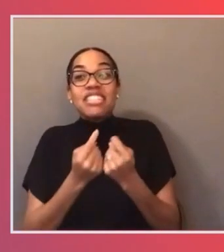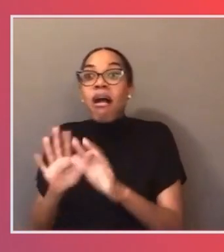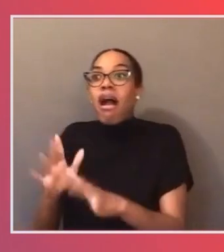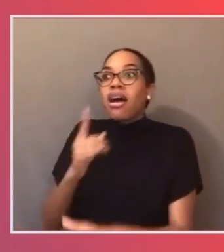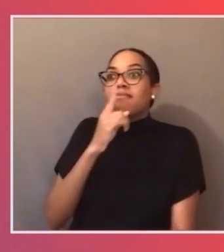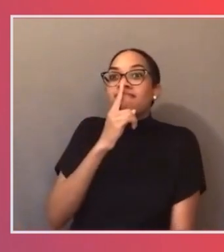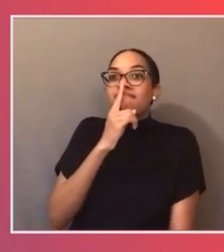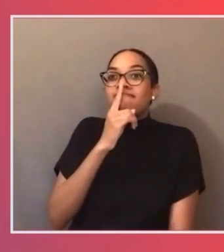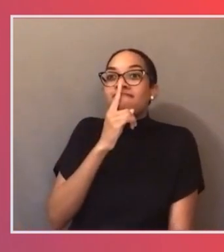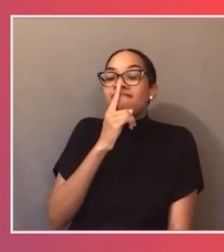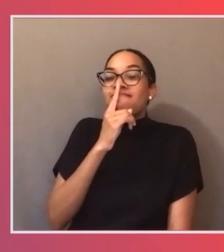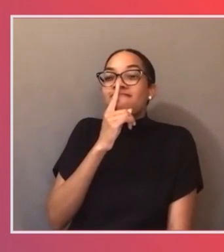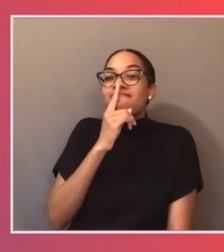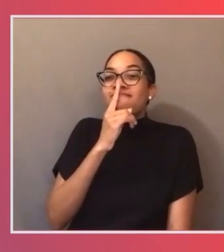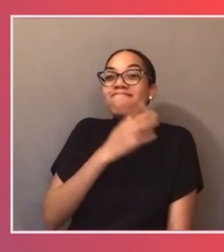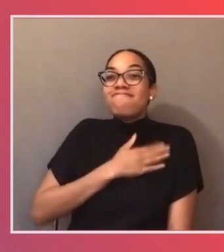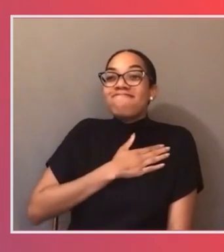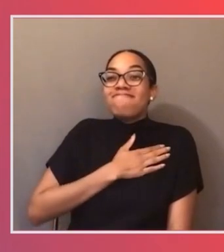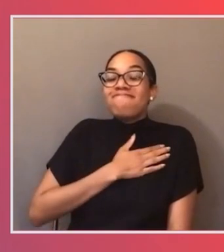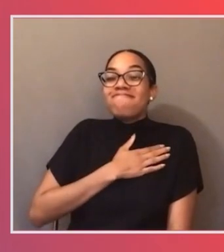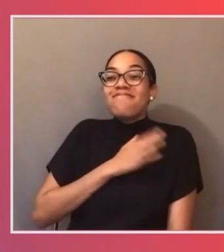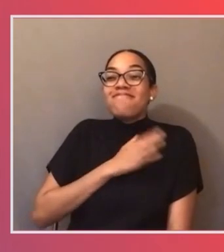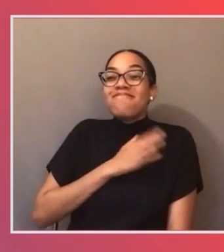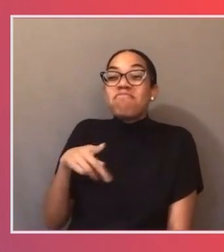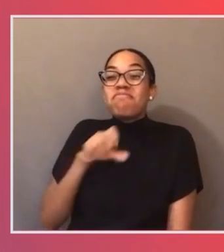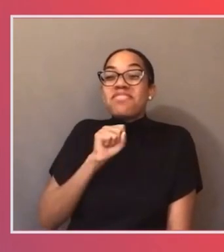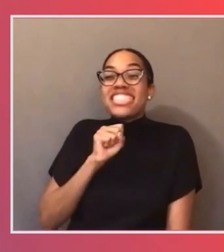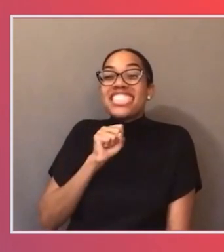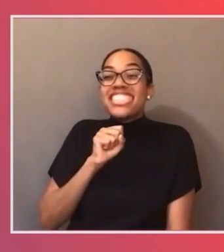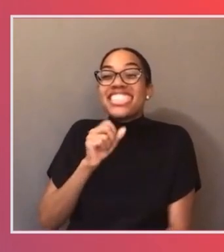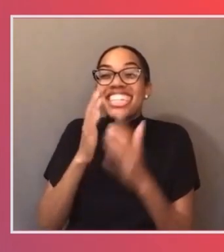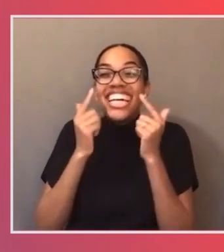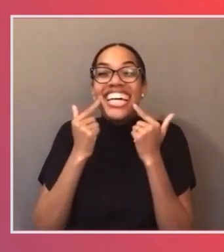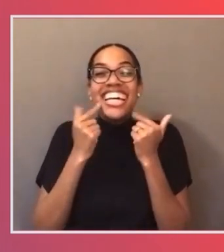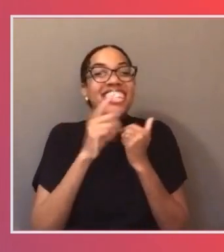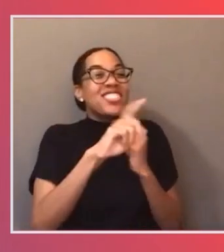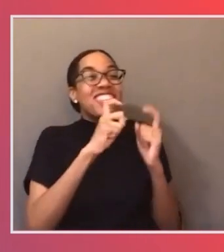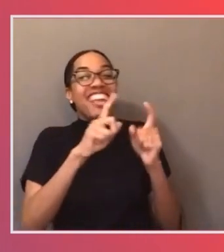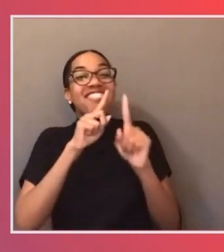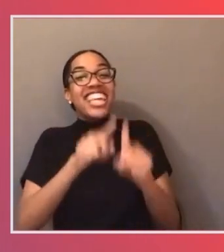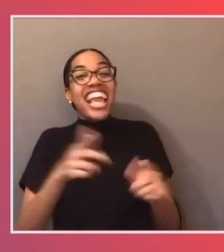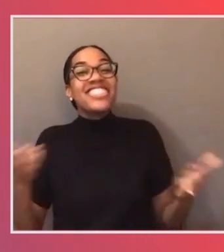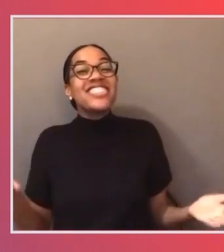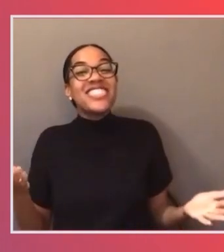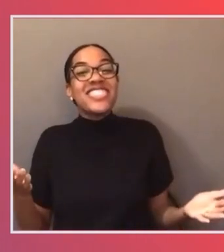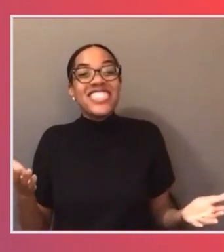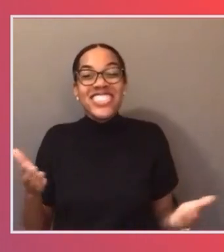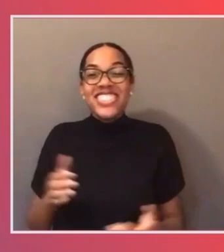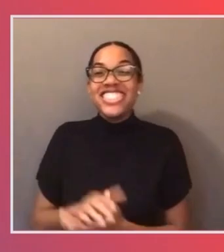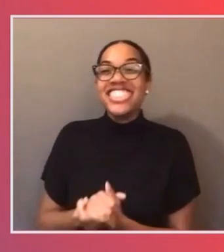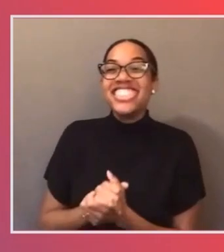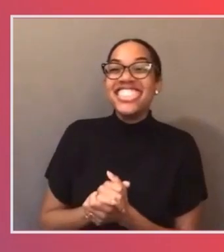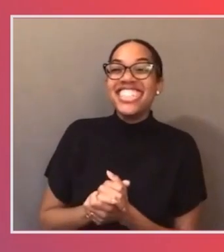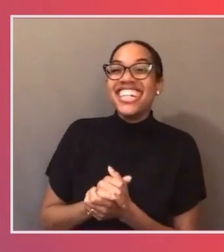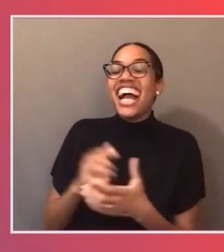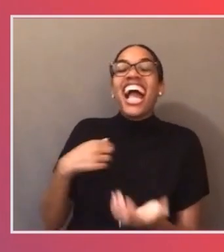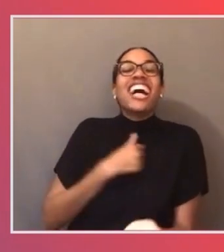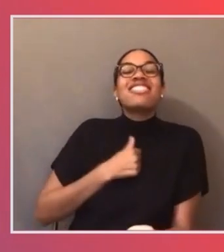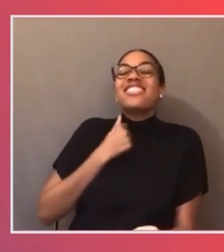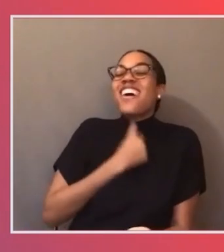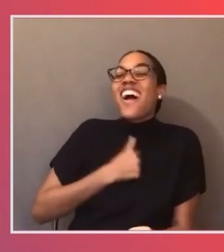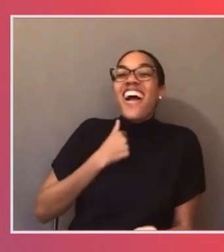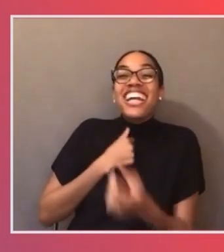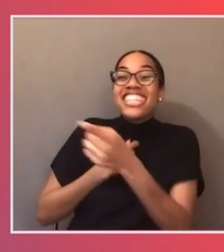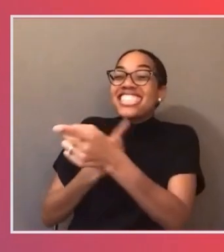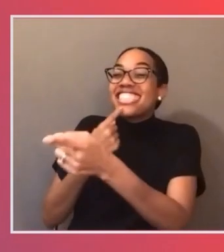Way to win. That was how we Way win. to win. Thank you. Thank you. Steve, Now, if that's not a sign of someone who